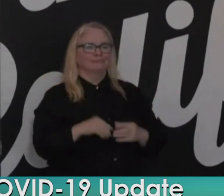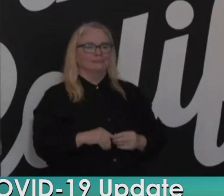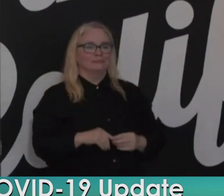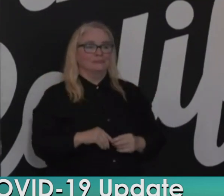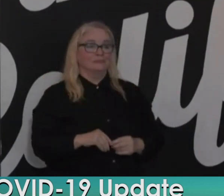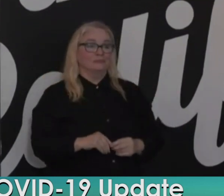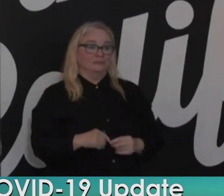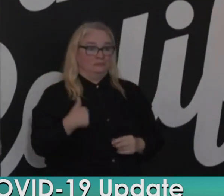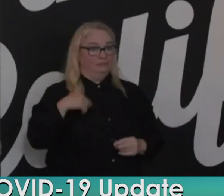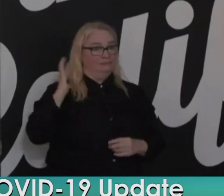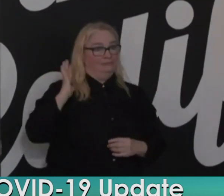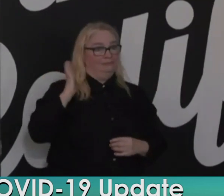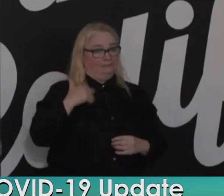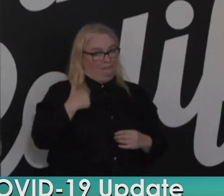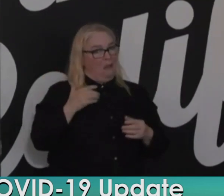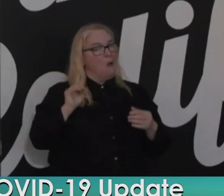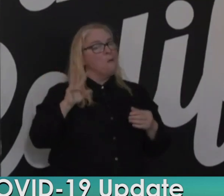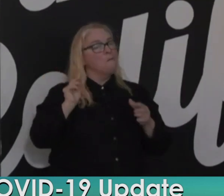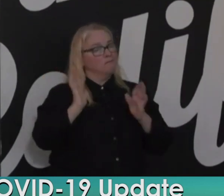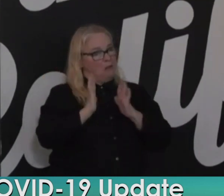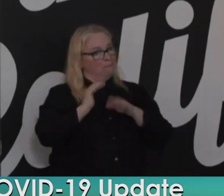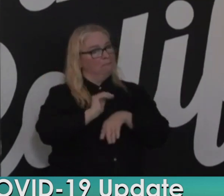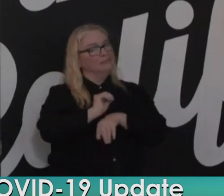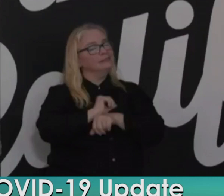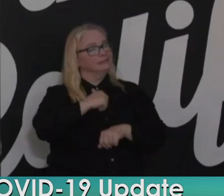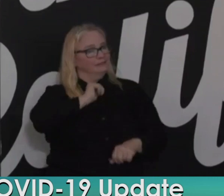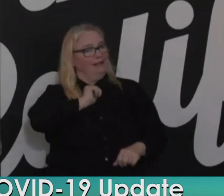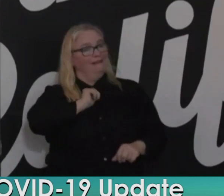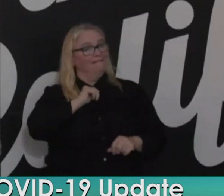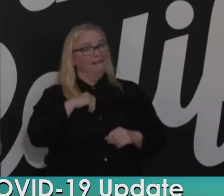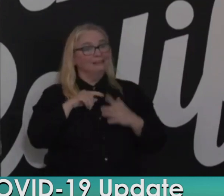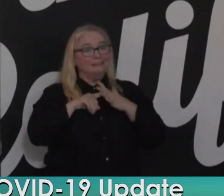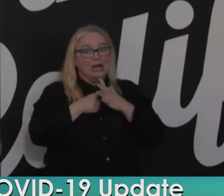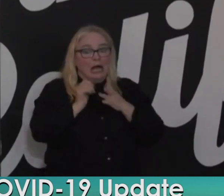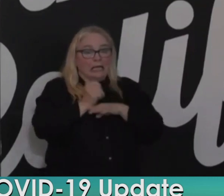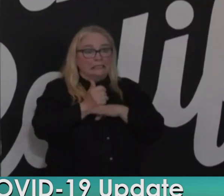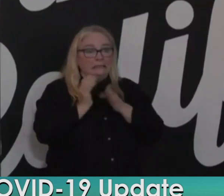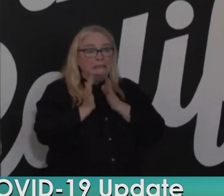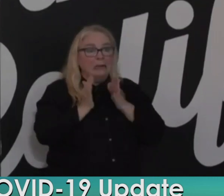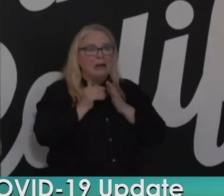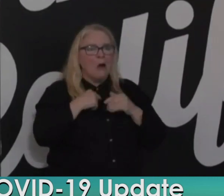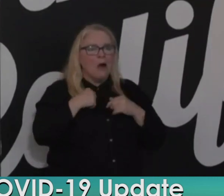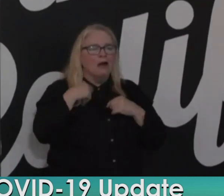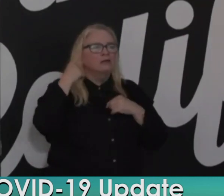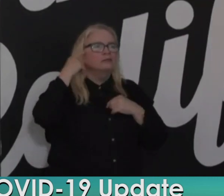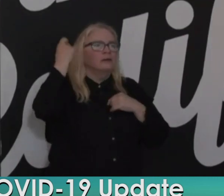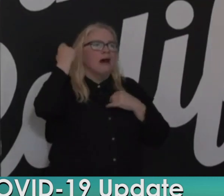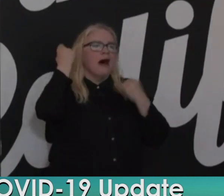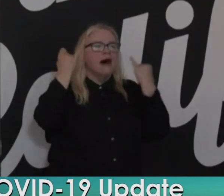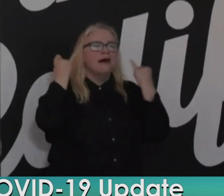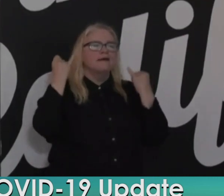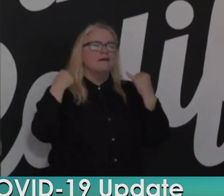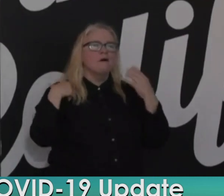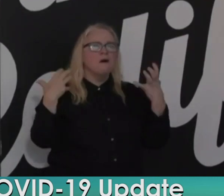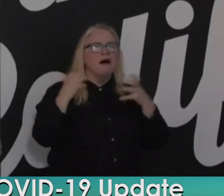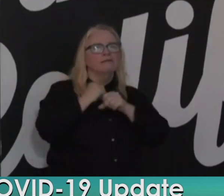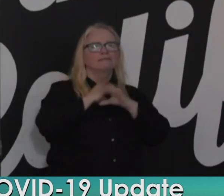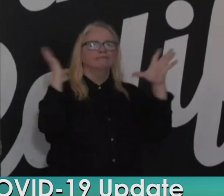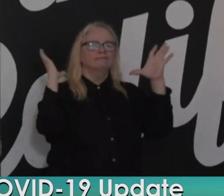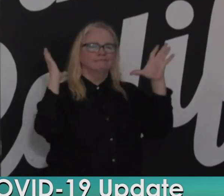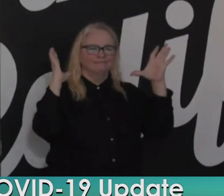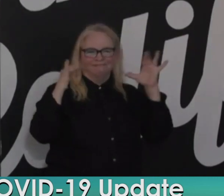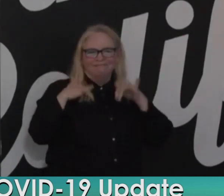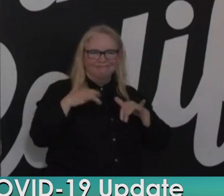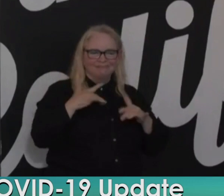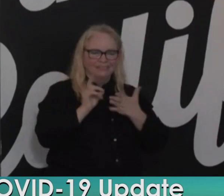person myself, this all starts as a dream. It starts as an idea, pen then to paper, and to see your dream come